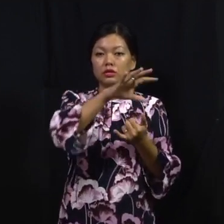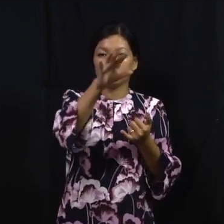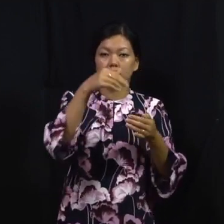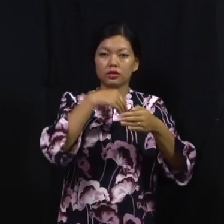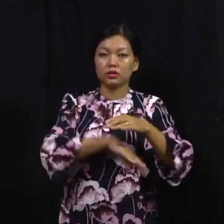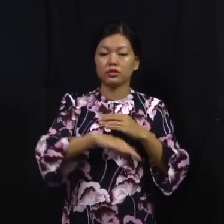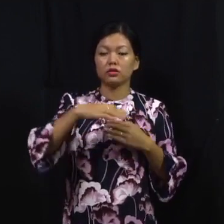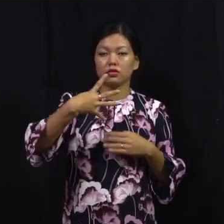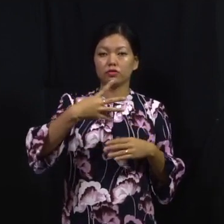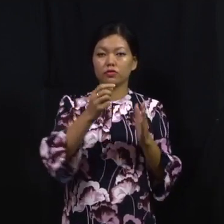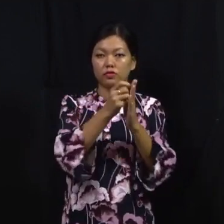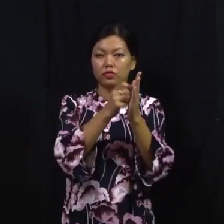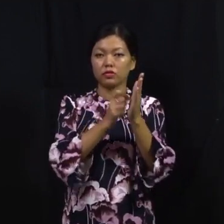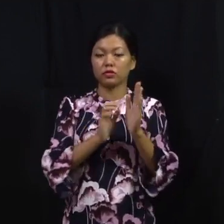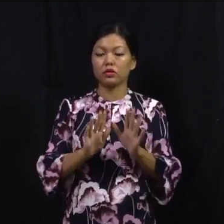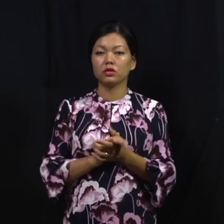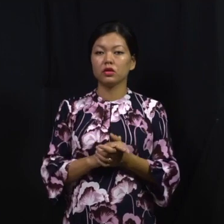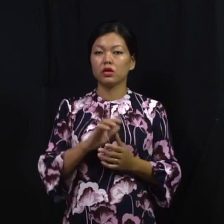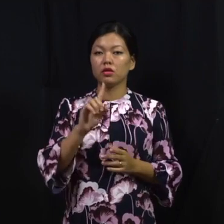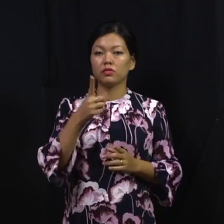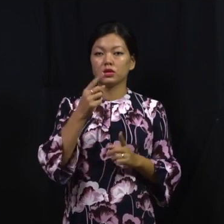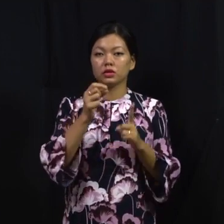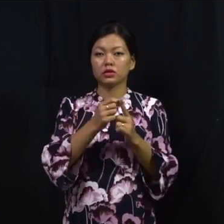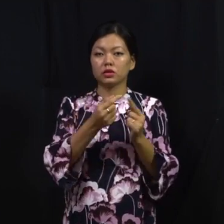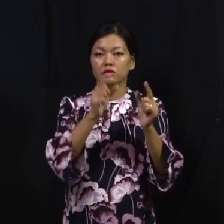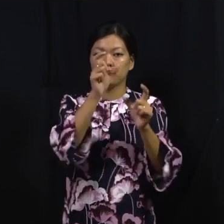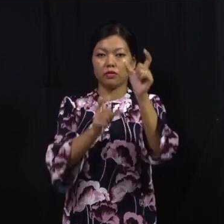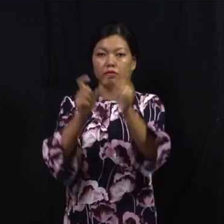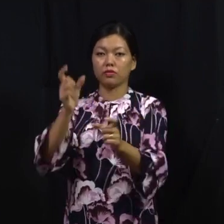Okay. The first is population.